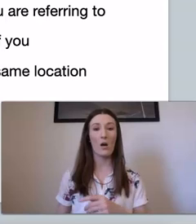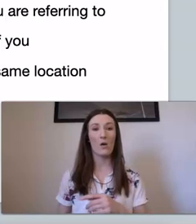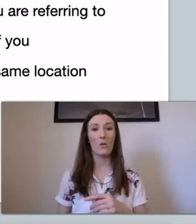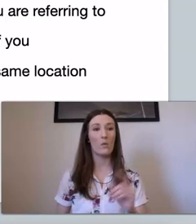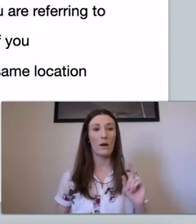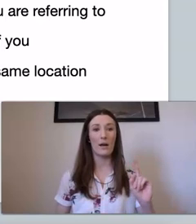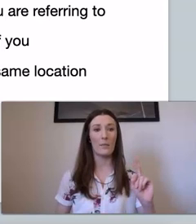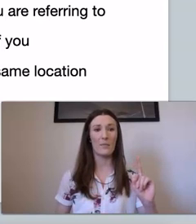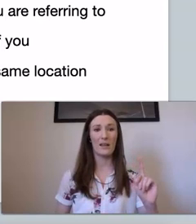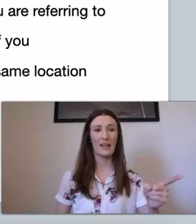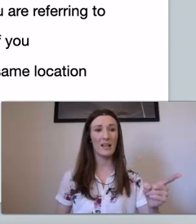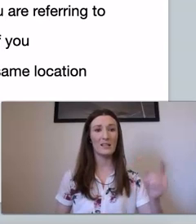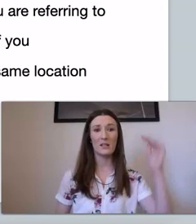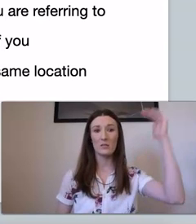comparing,